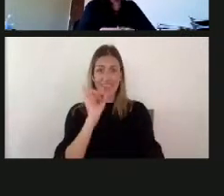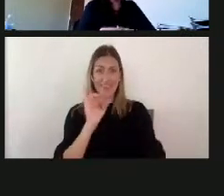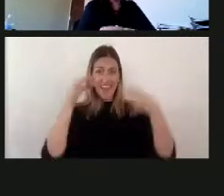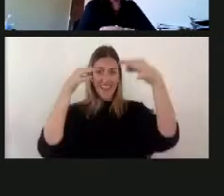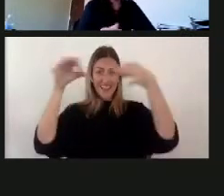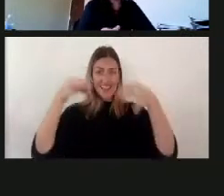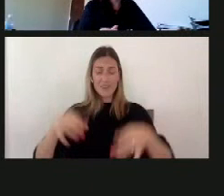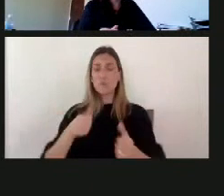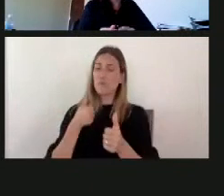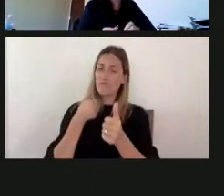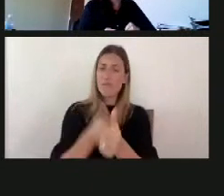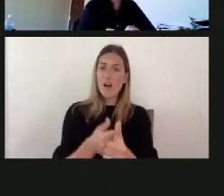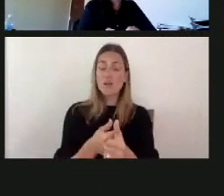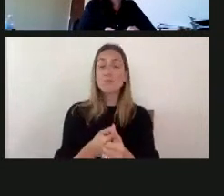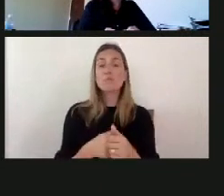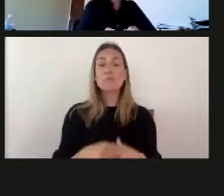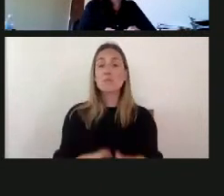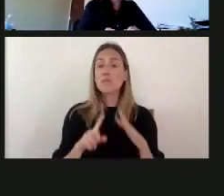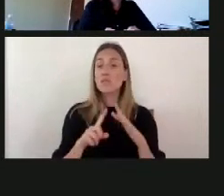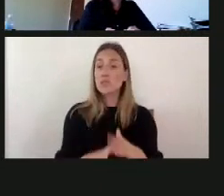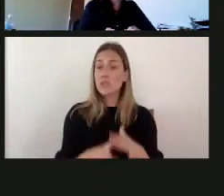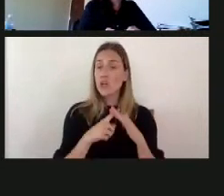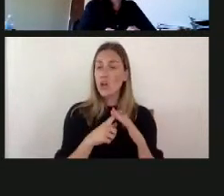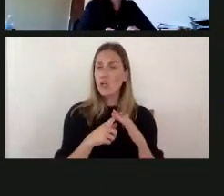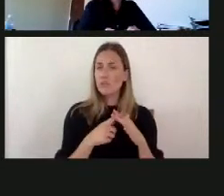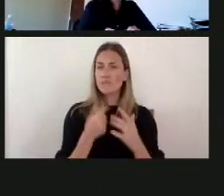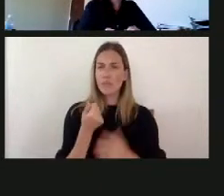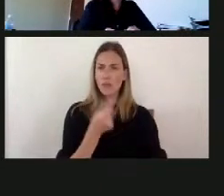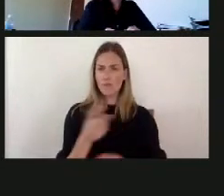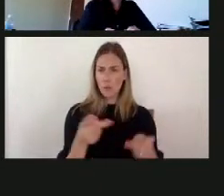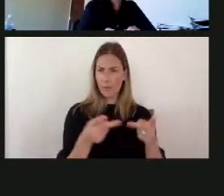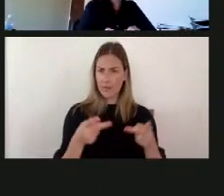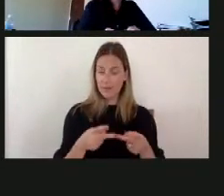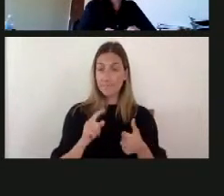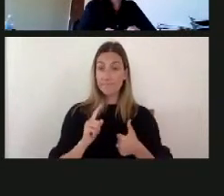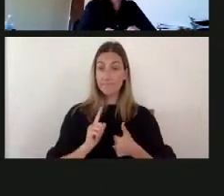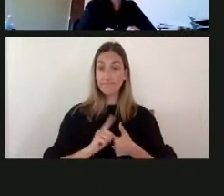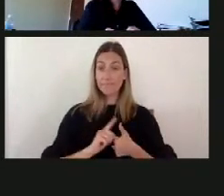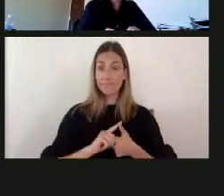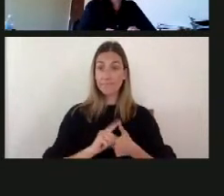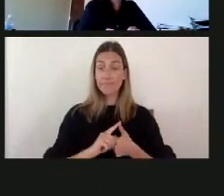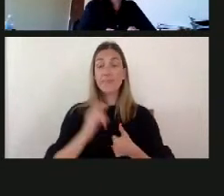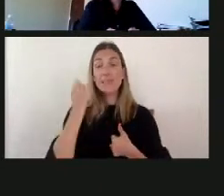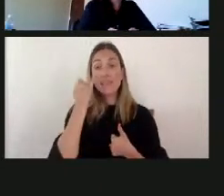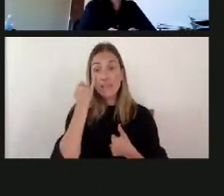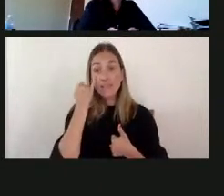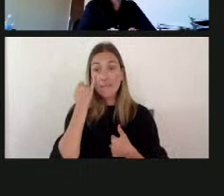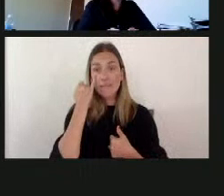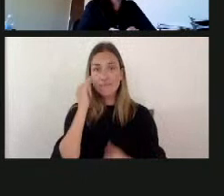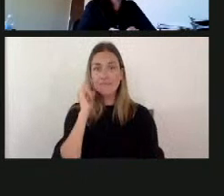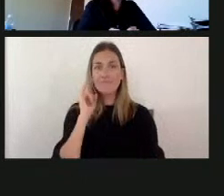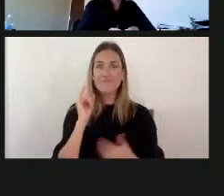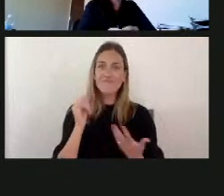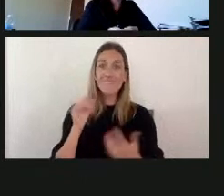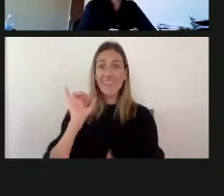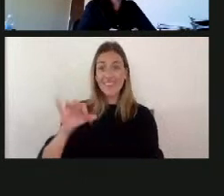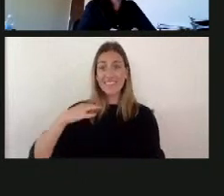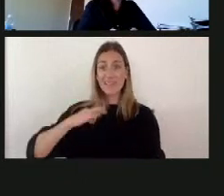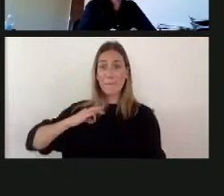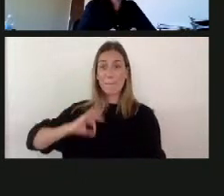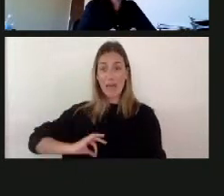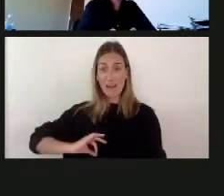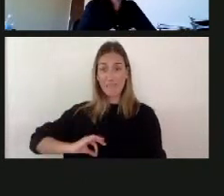So it can start in a couple of different places. The first would be if we, and this is a benefit of our